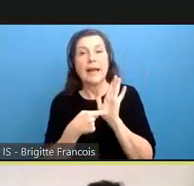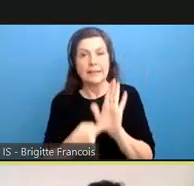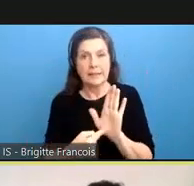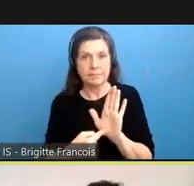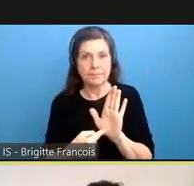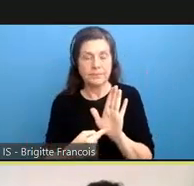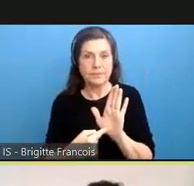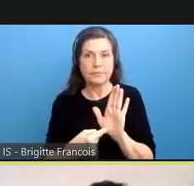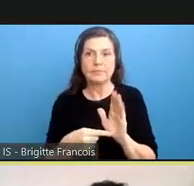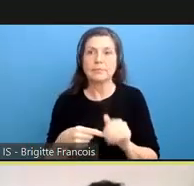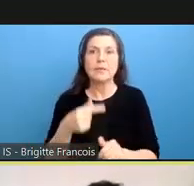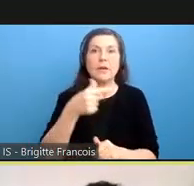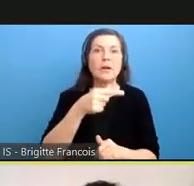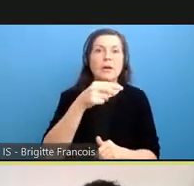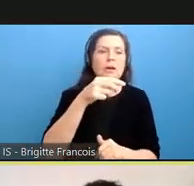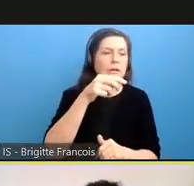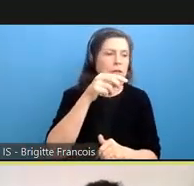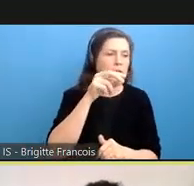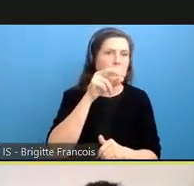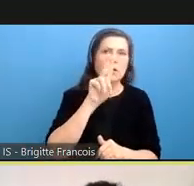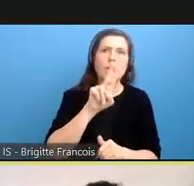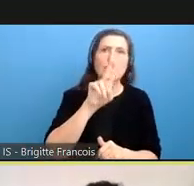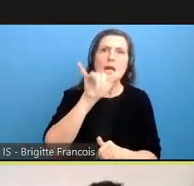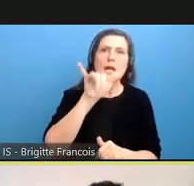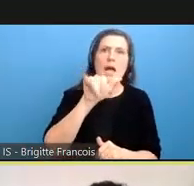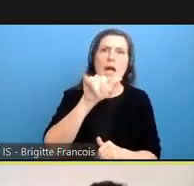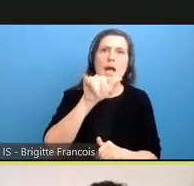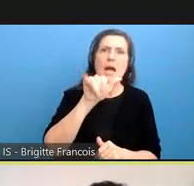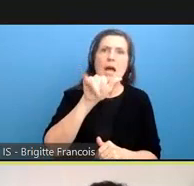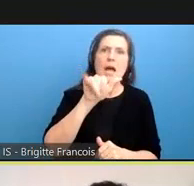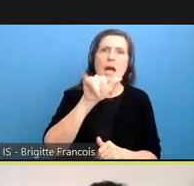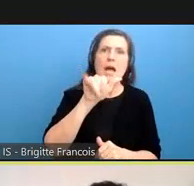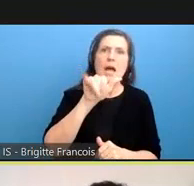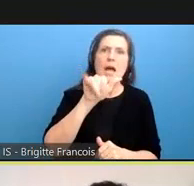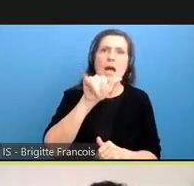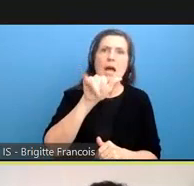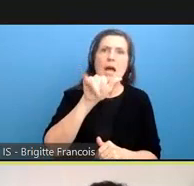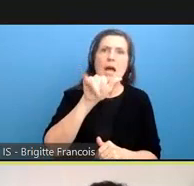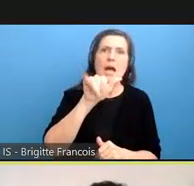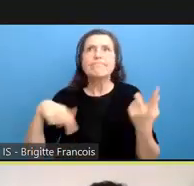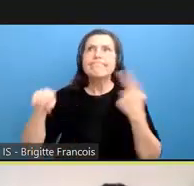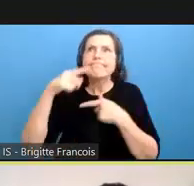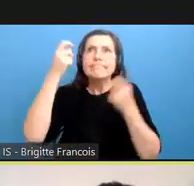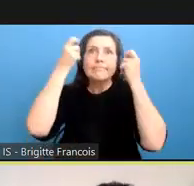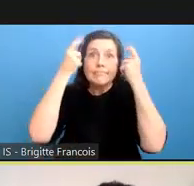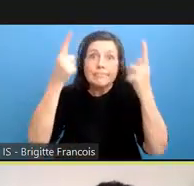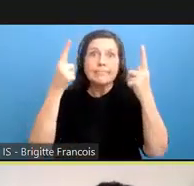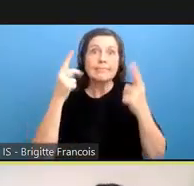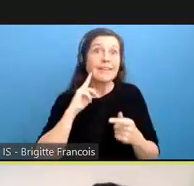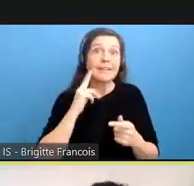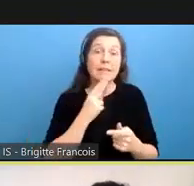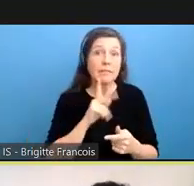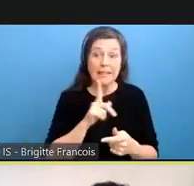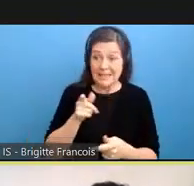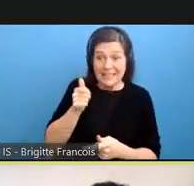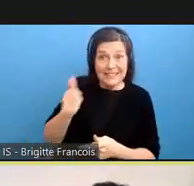Guyana, where there is very limited understanding of deafness as amongst deaf people